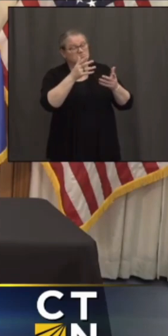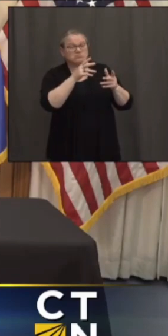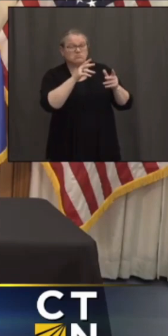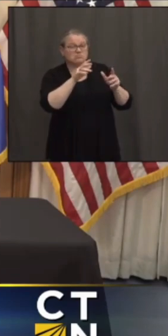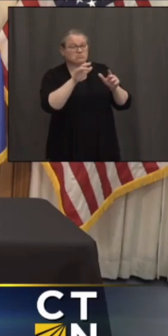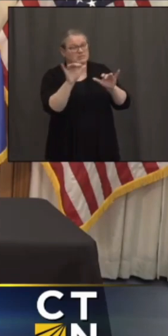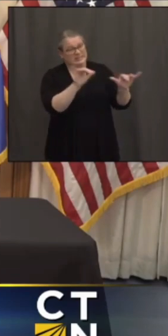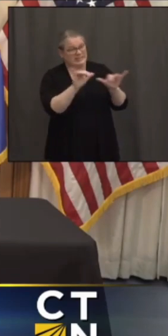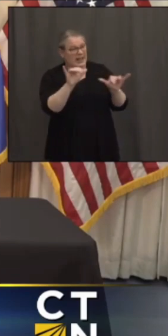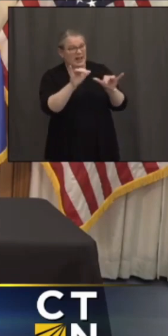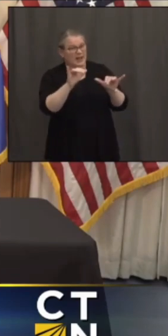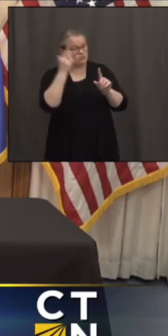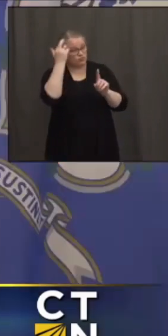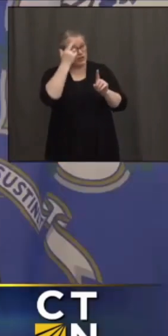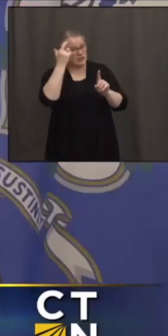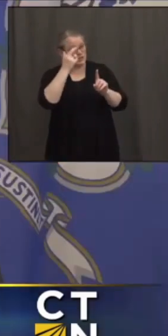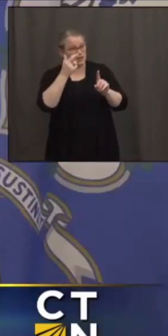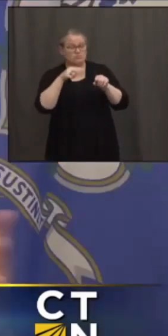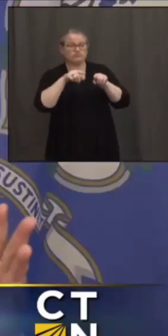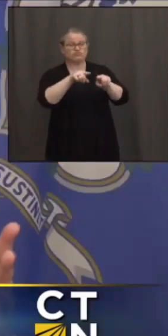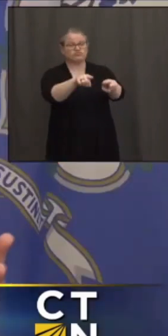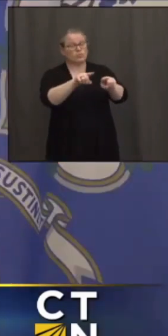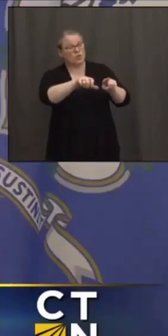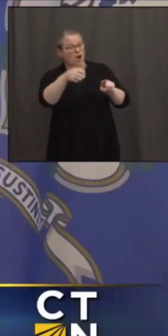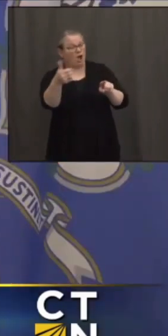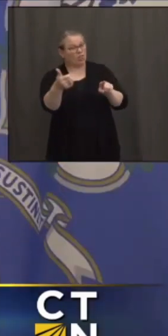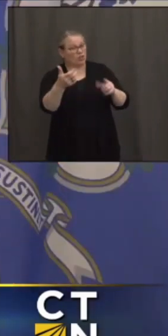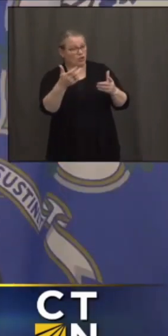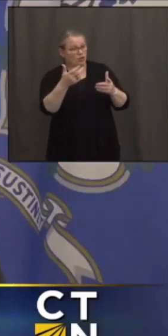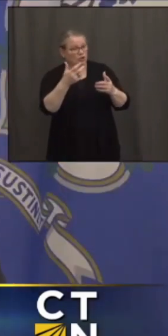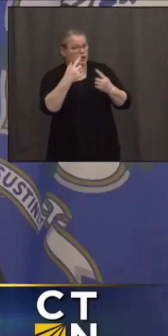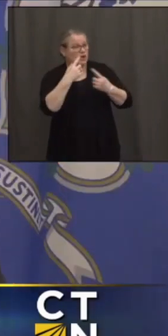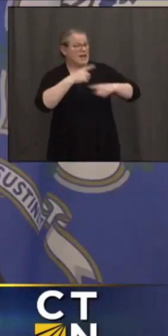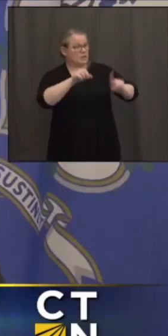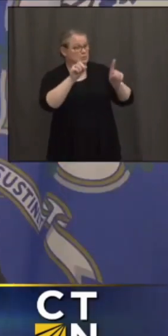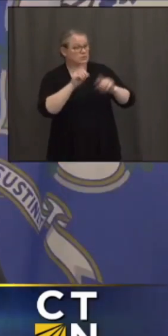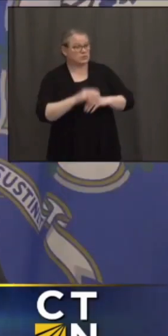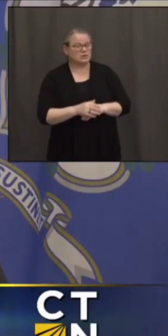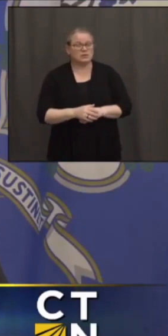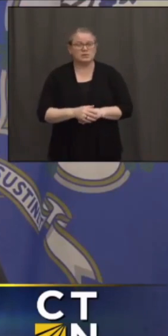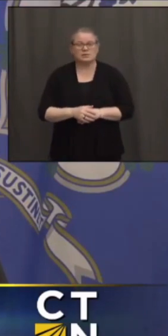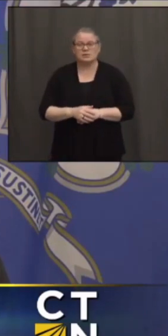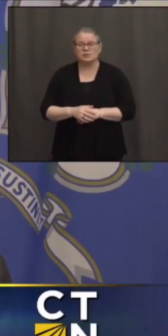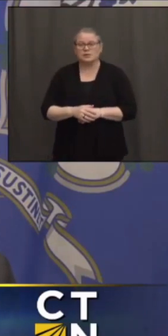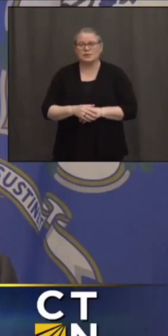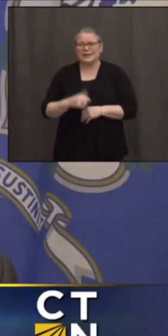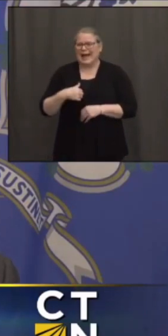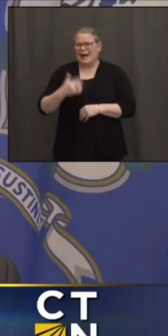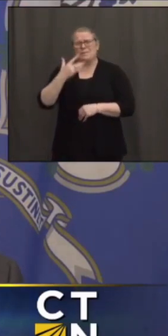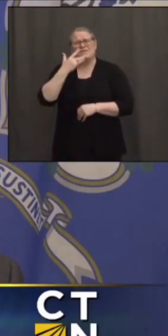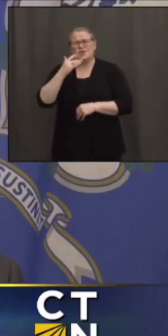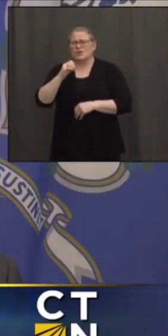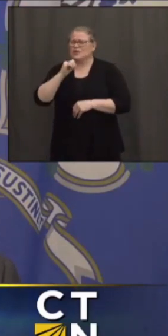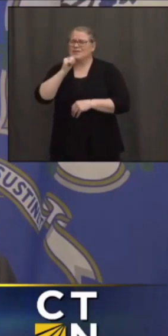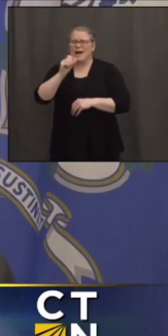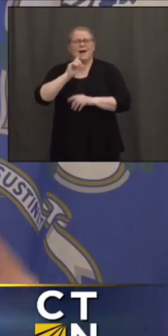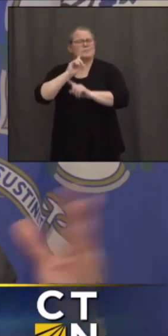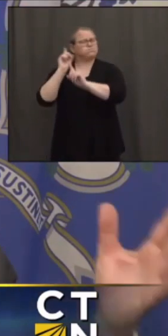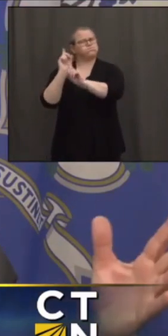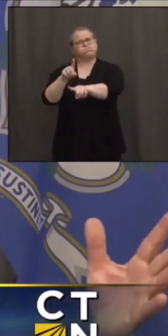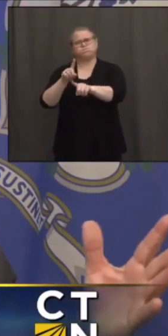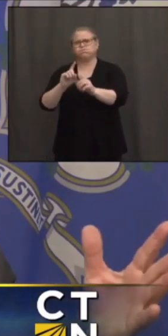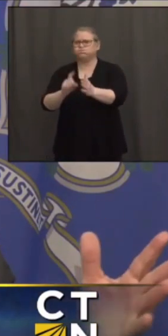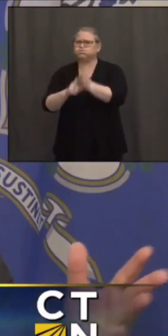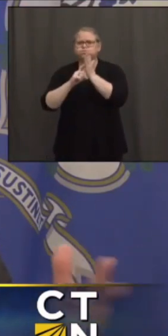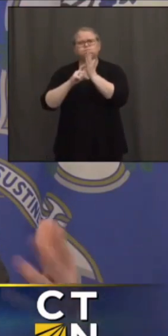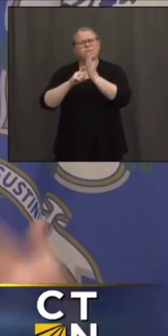today? I've generally shied away from mandates in areas like this. We're taking the mobile vaccination